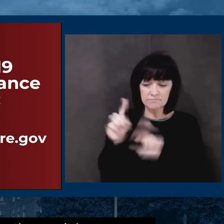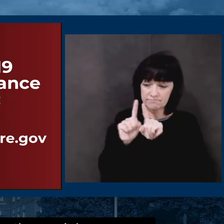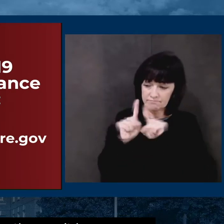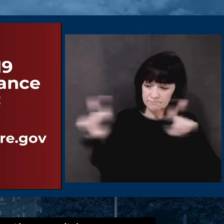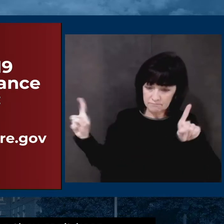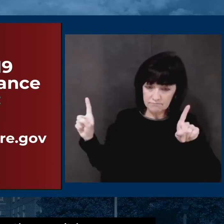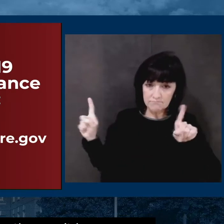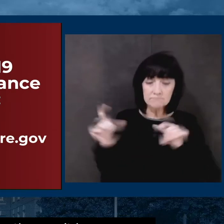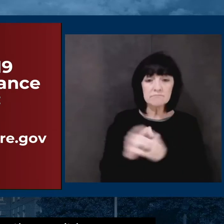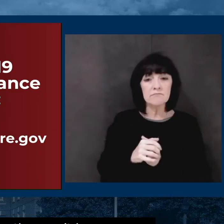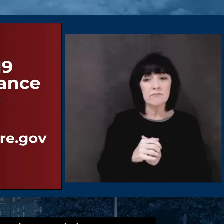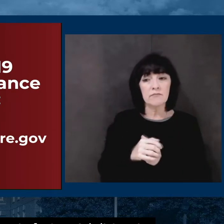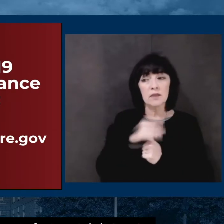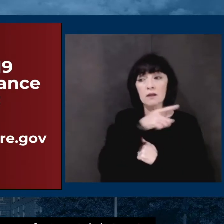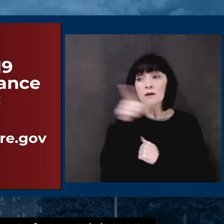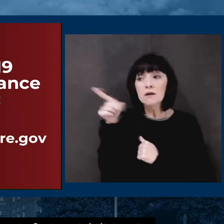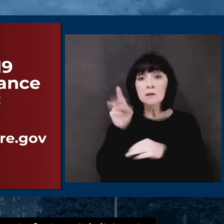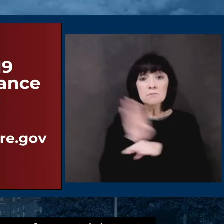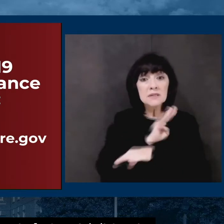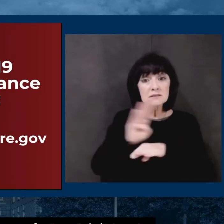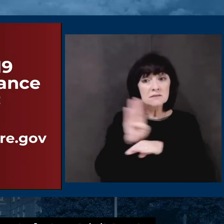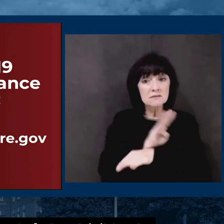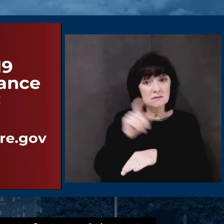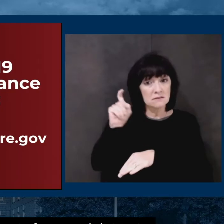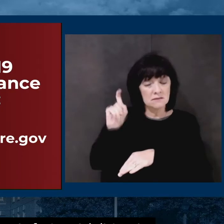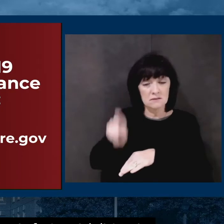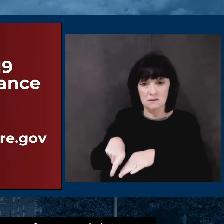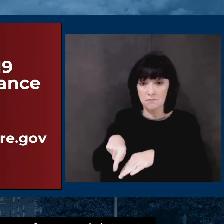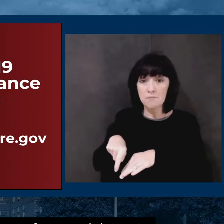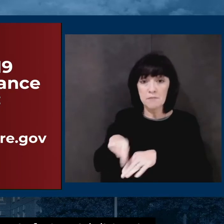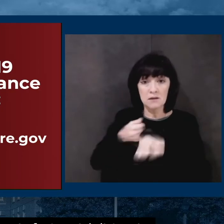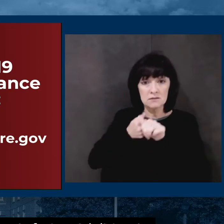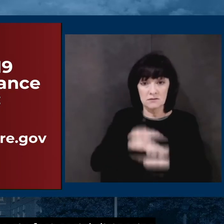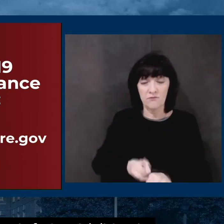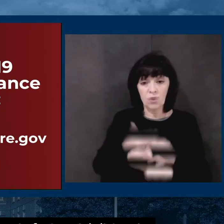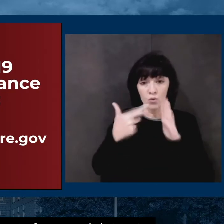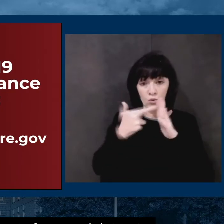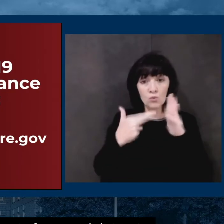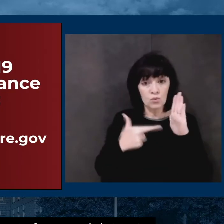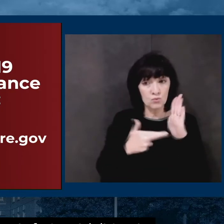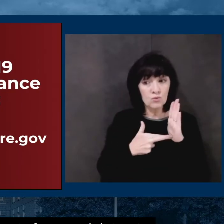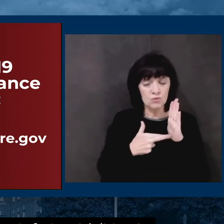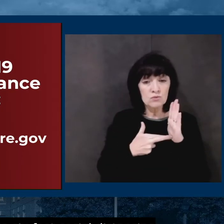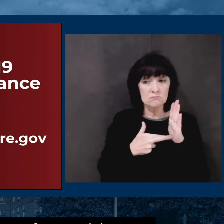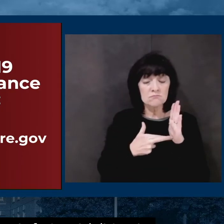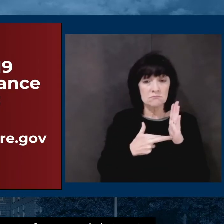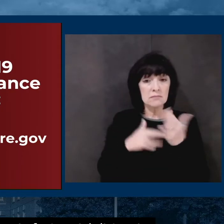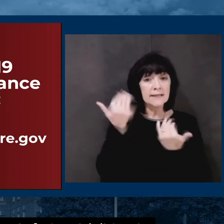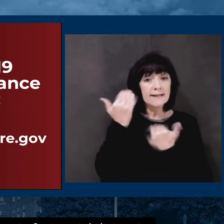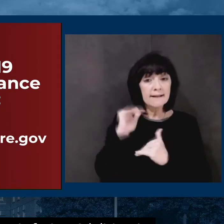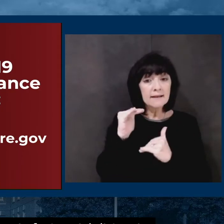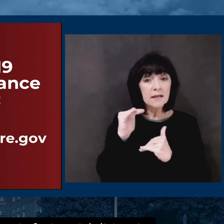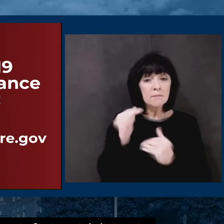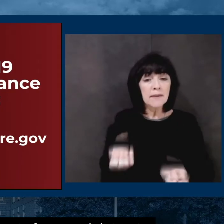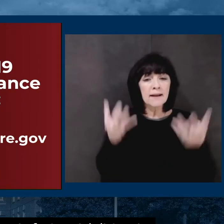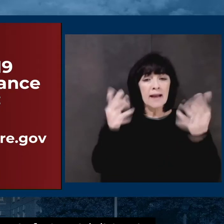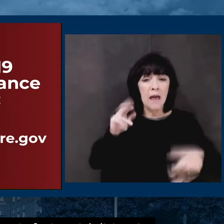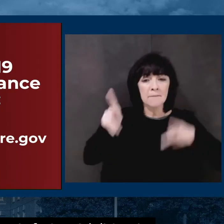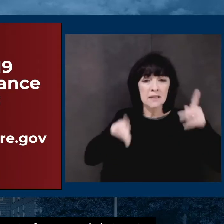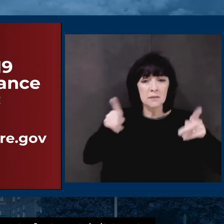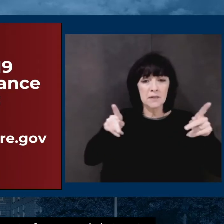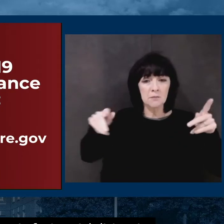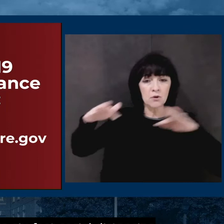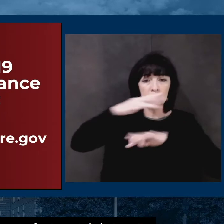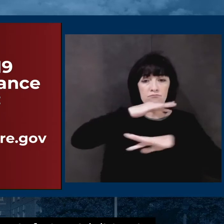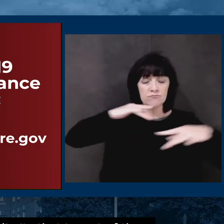Business establishments need to work within the limits that are as part of the executive order. And the purpose of all